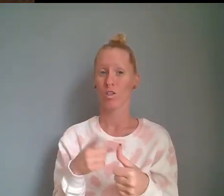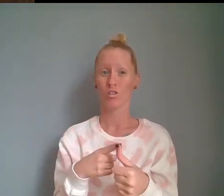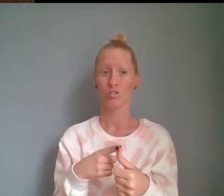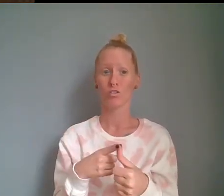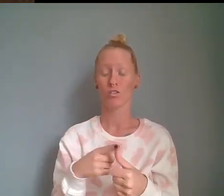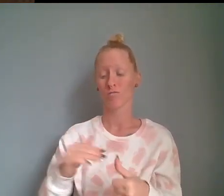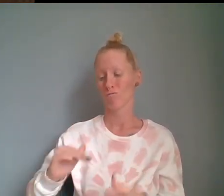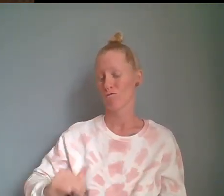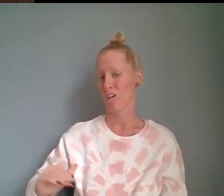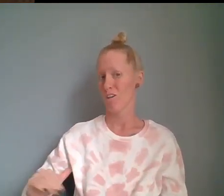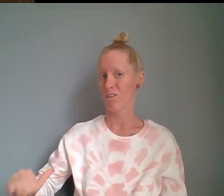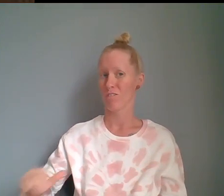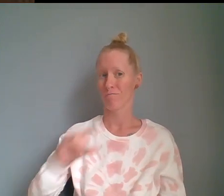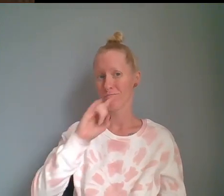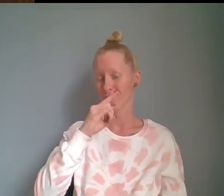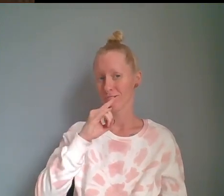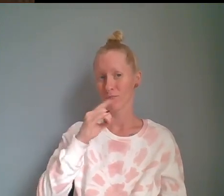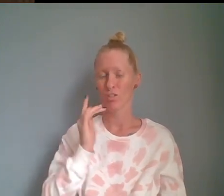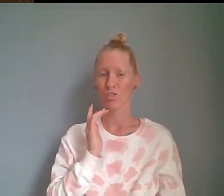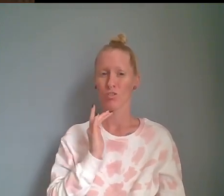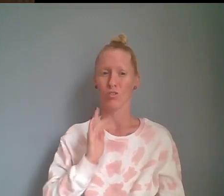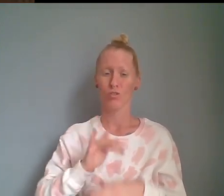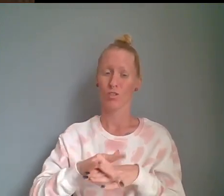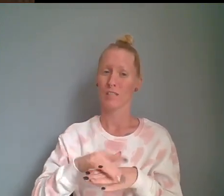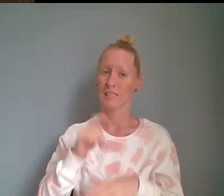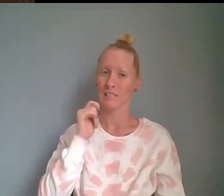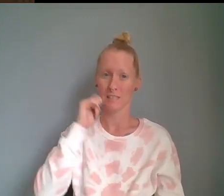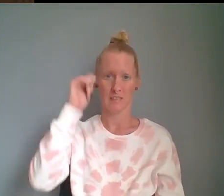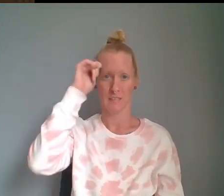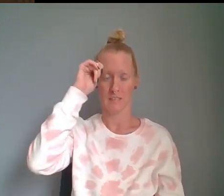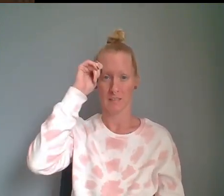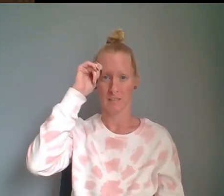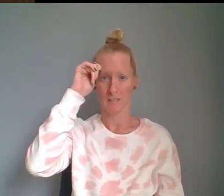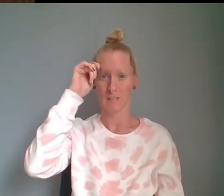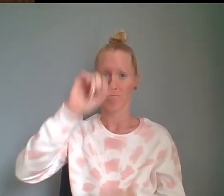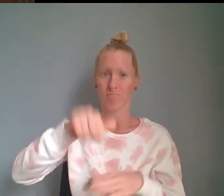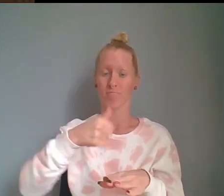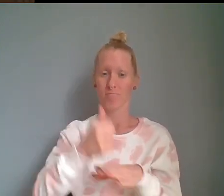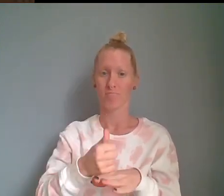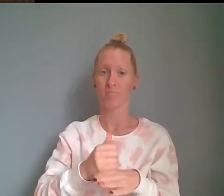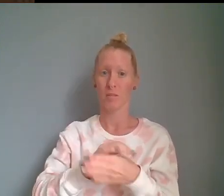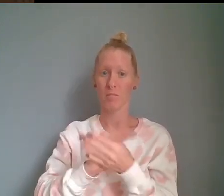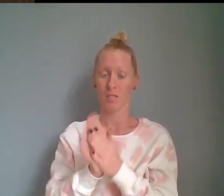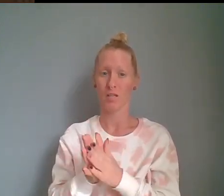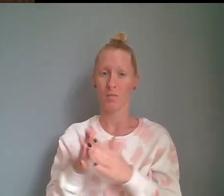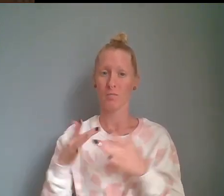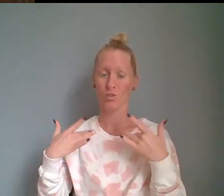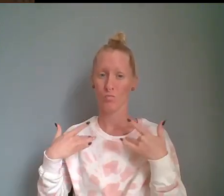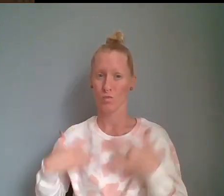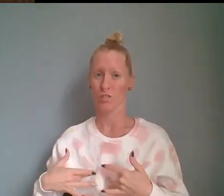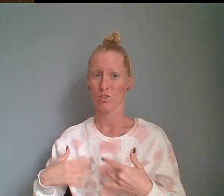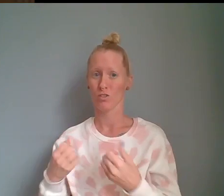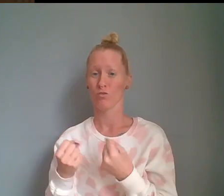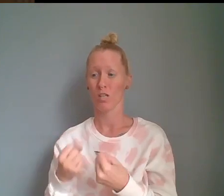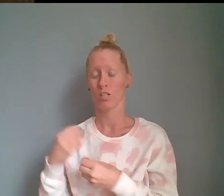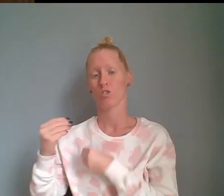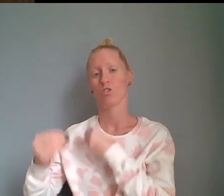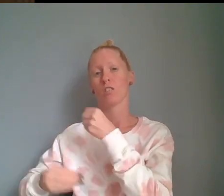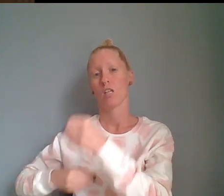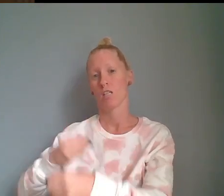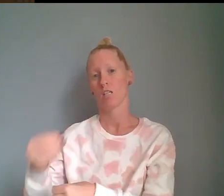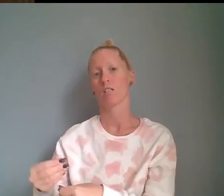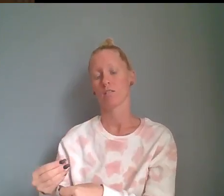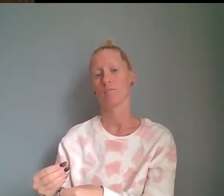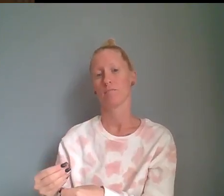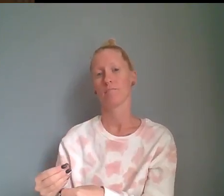in childhood or very early adolescence, seem to have a form of depression that has a stronger genetic component to